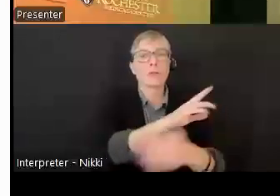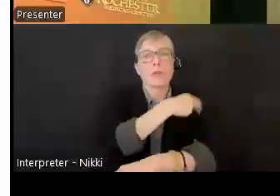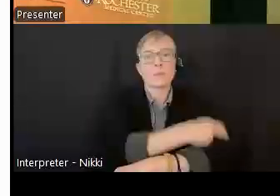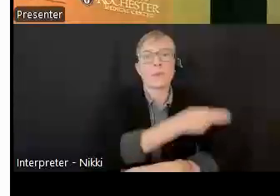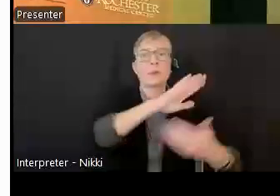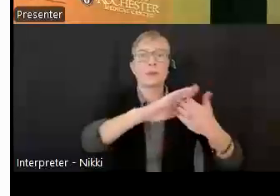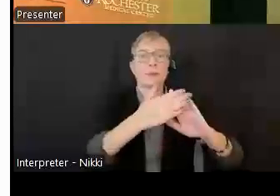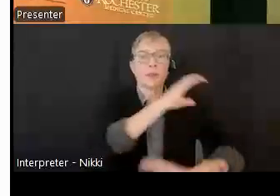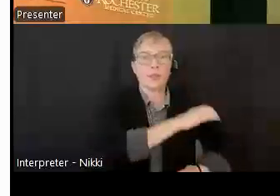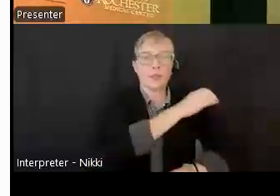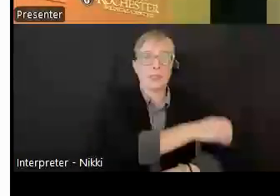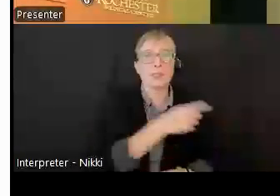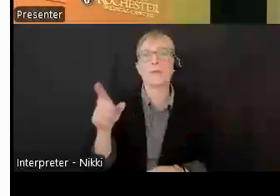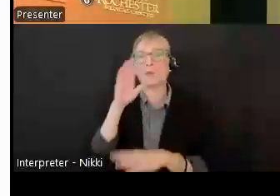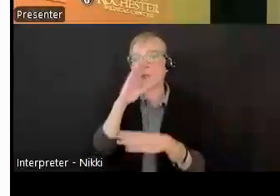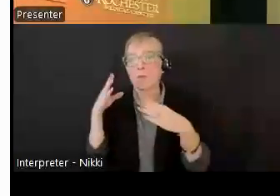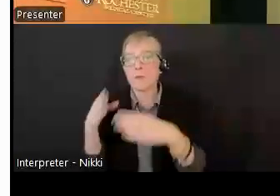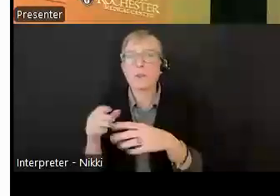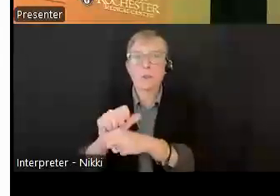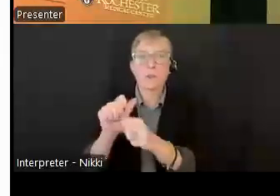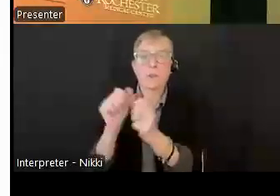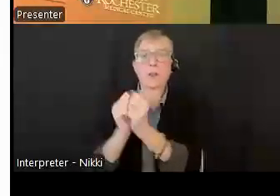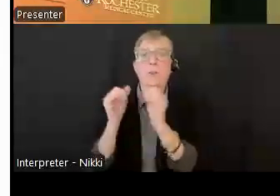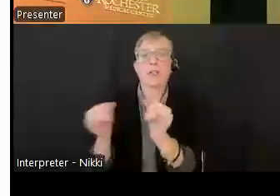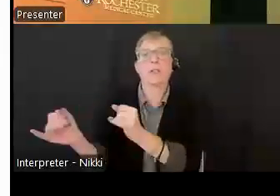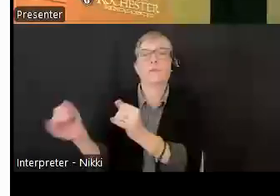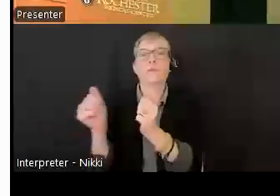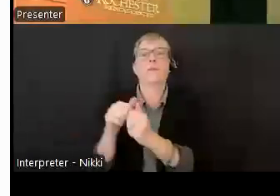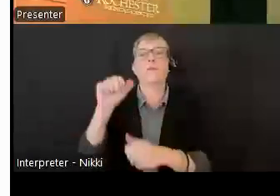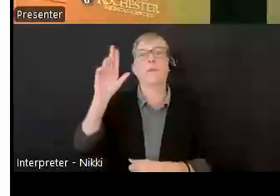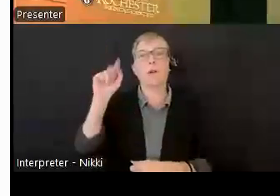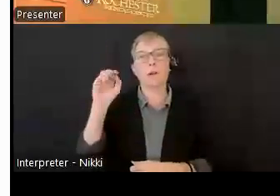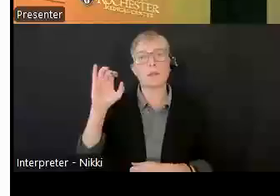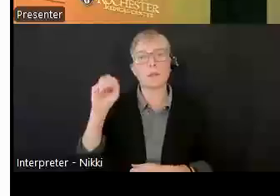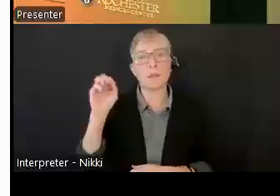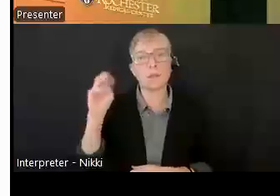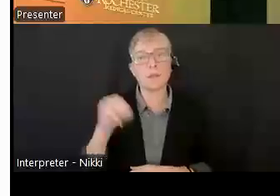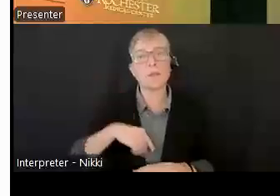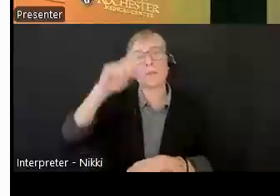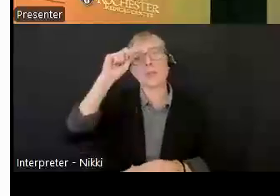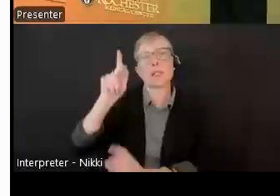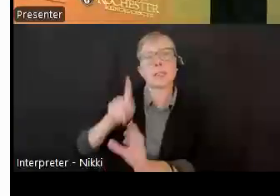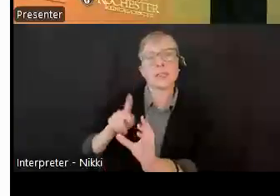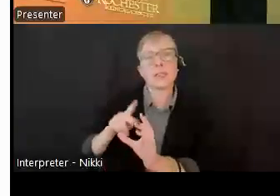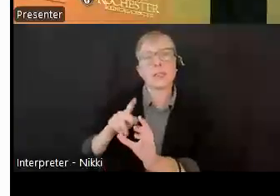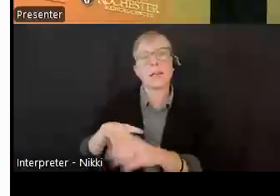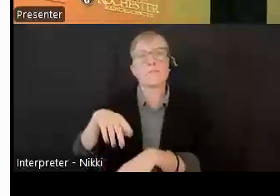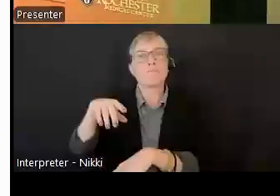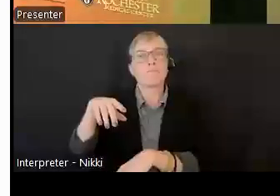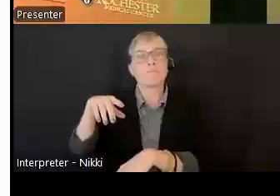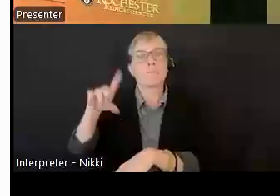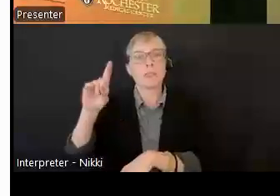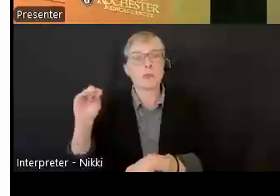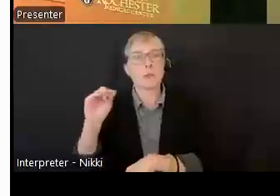substance use disorders, and co-occurring medical conditions. As a predoctoral intern at Genesee Mental Health Center, she gained experience in